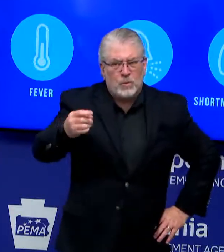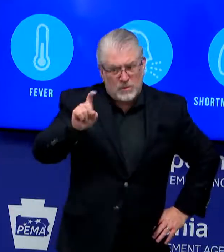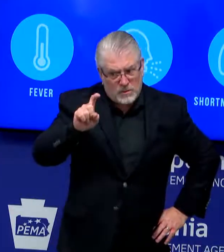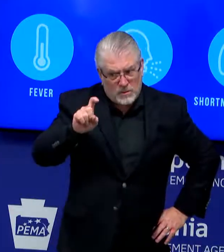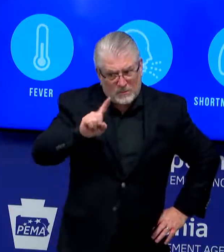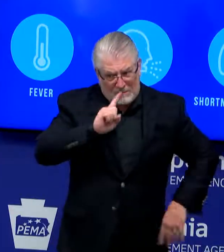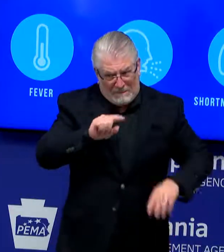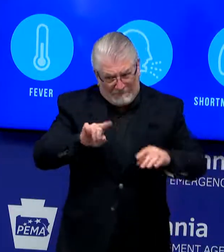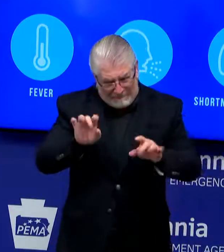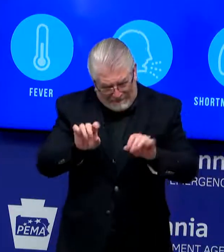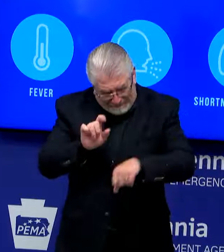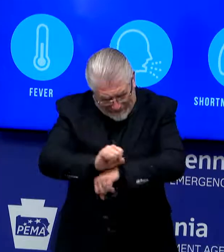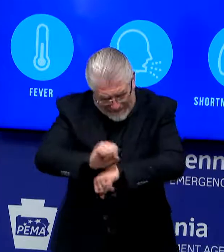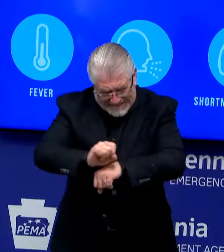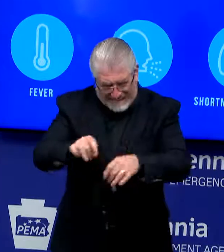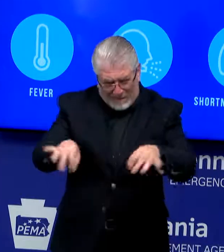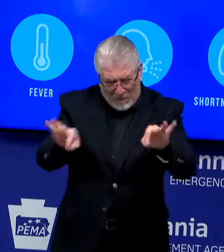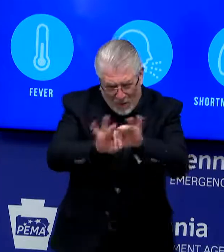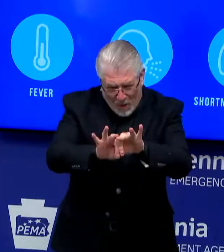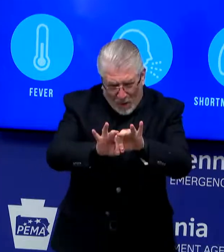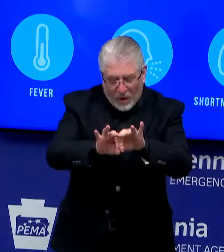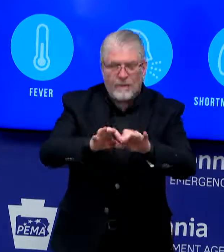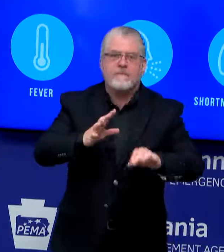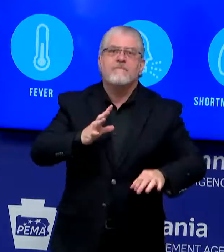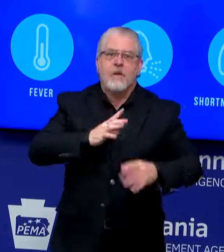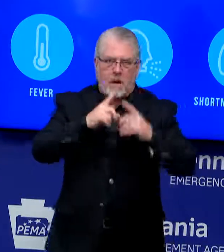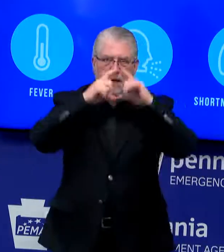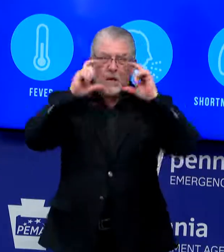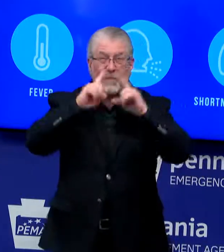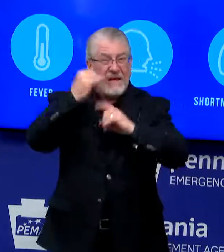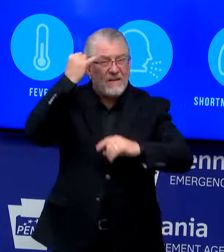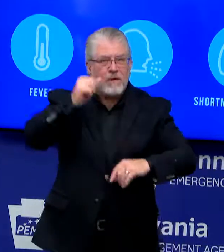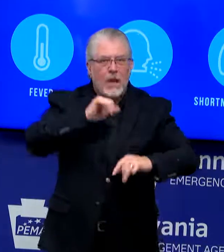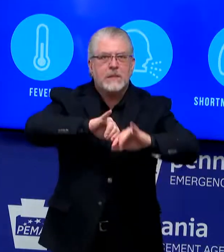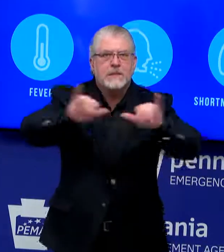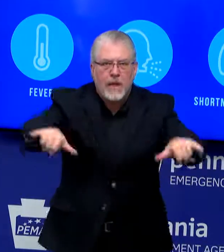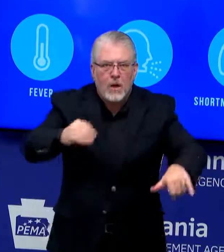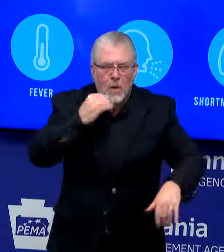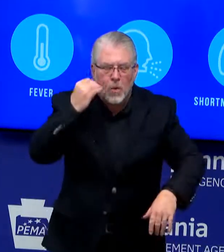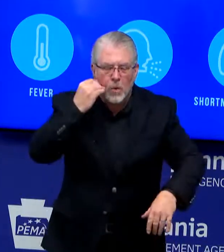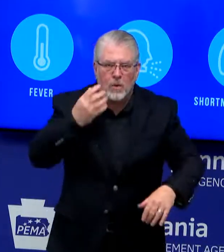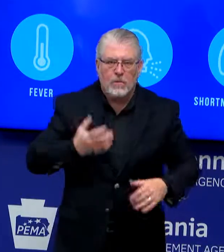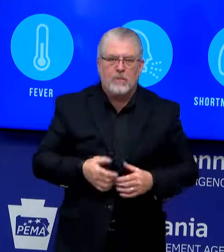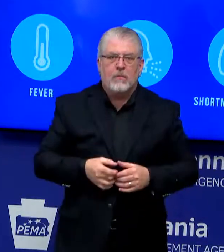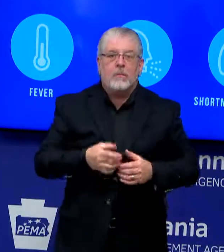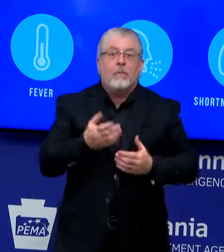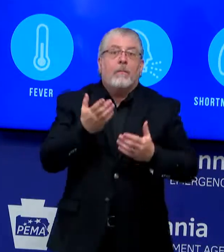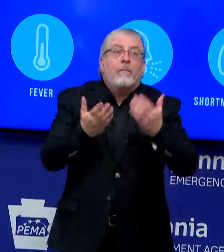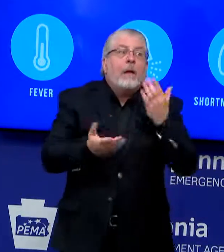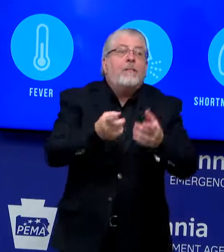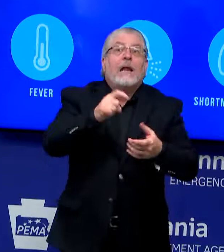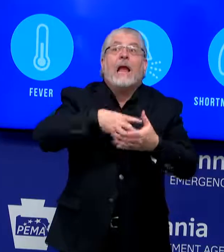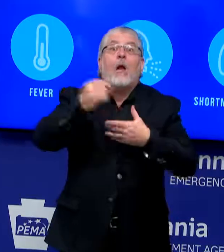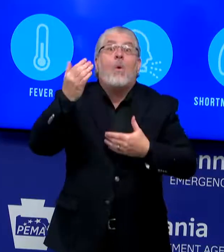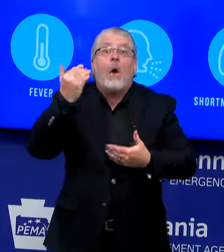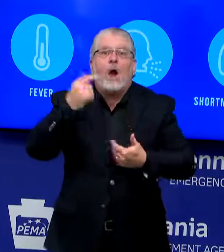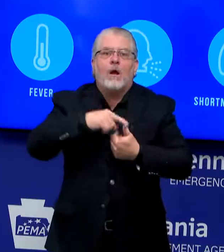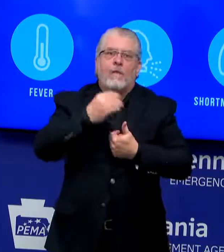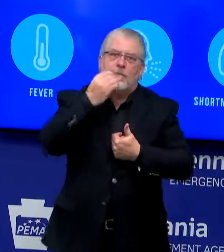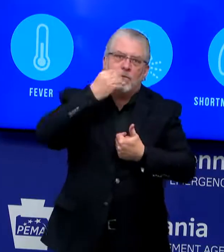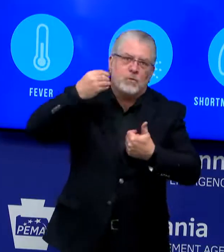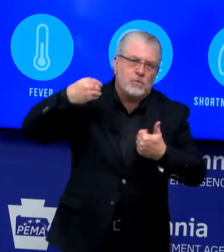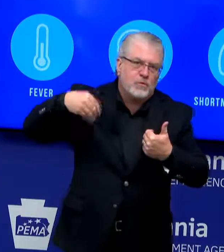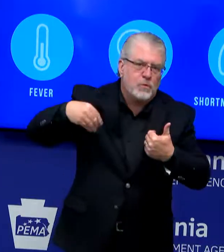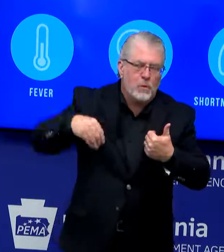Some trips are unavoidable. We might need to go to the grocery store to get food. We might need to go to the pharmacy to pick up